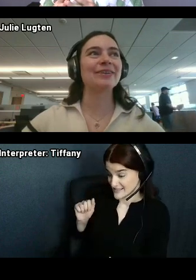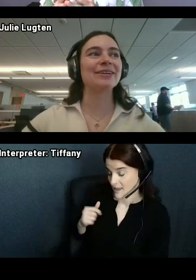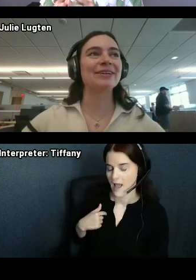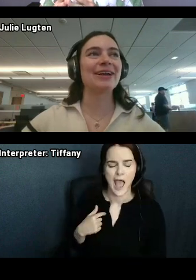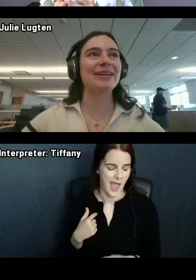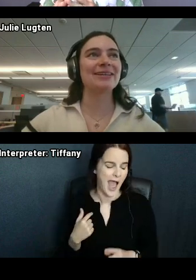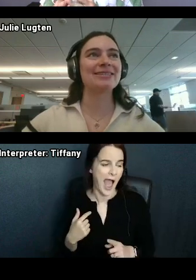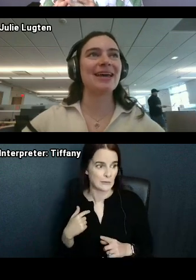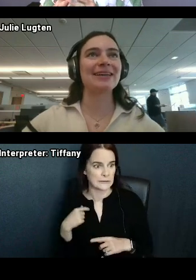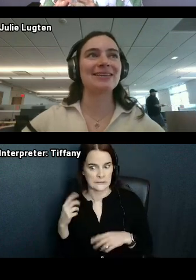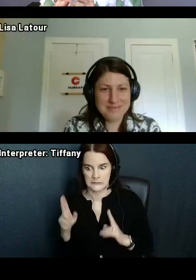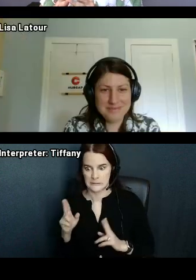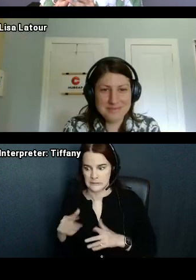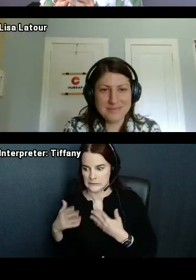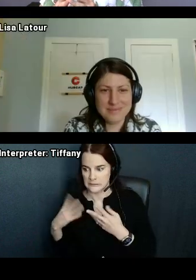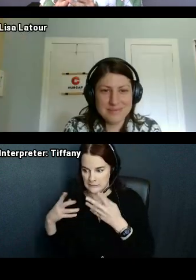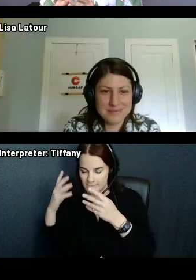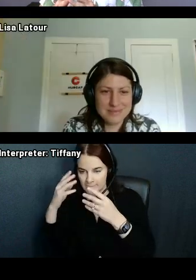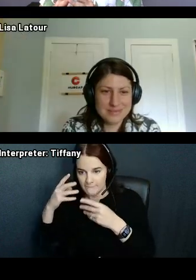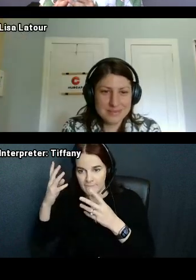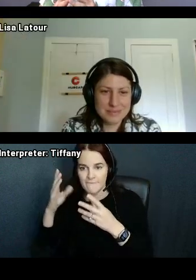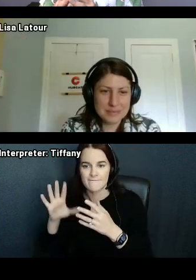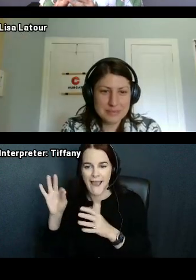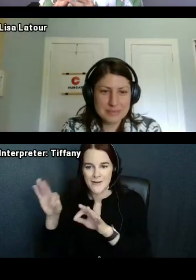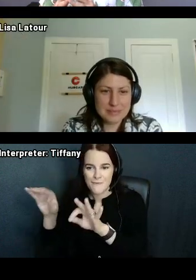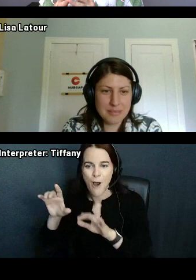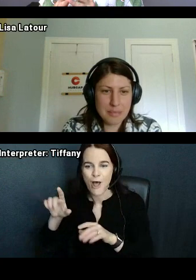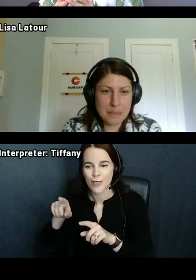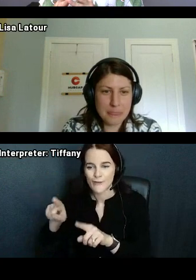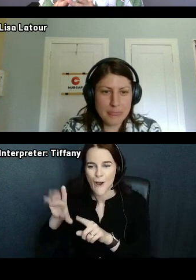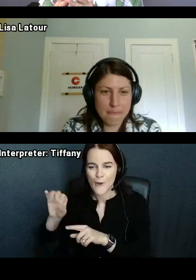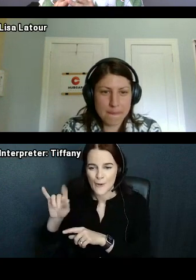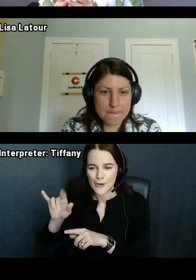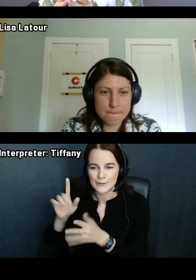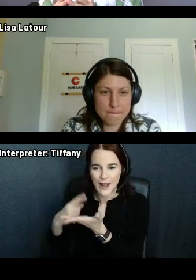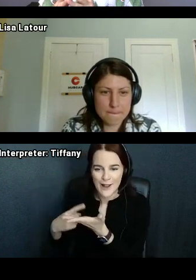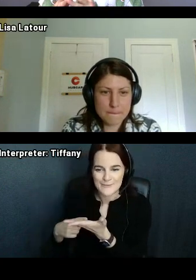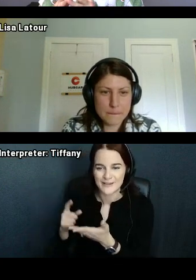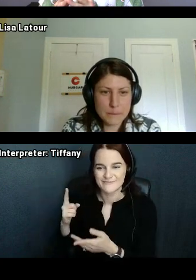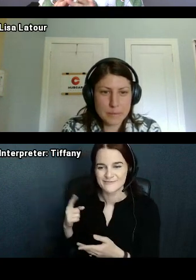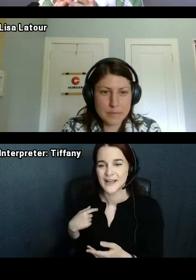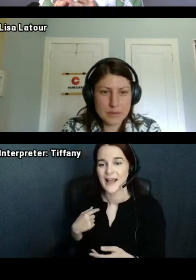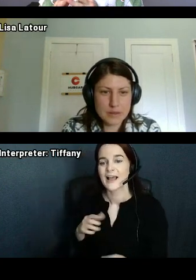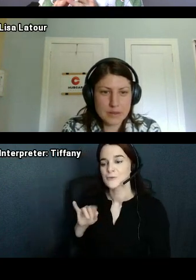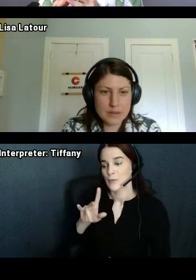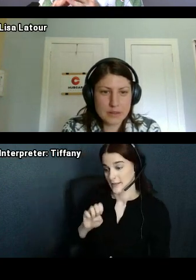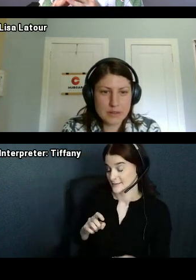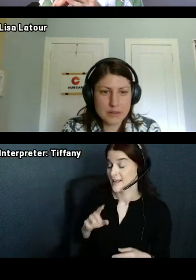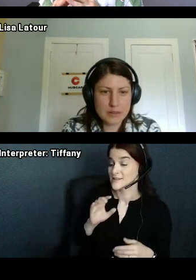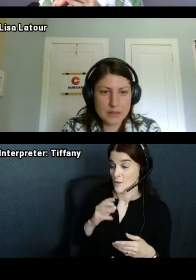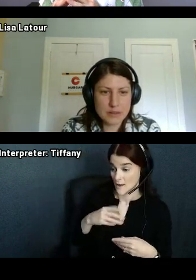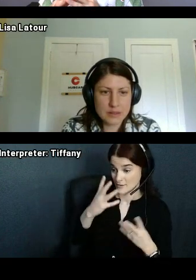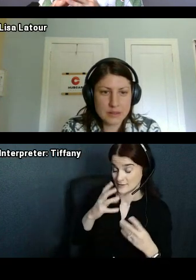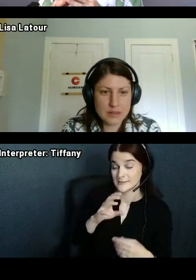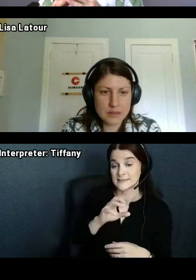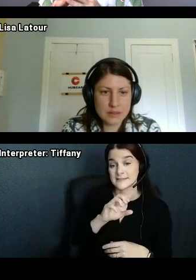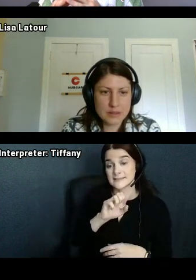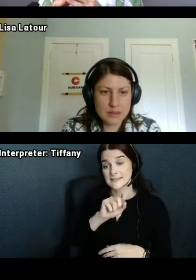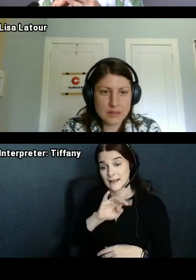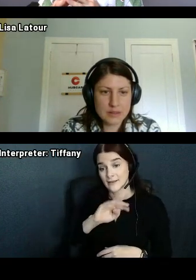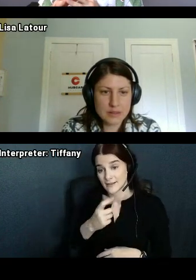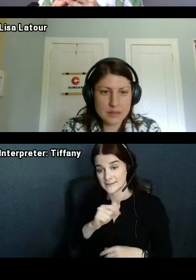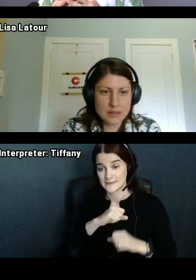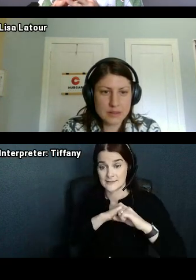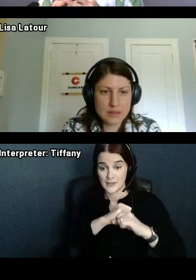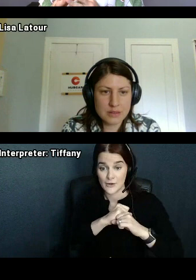So under this settings and activity tab, this is where you can see things like account login history, security activity